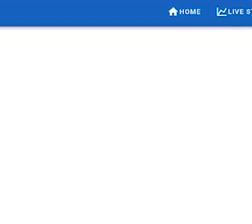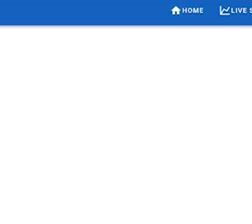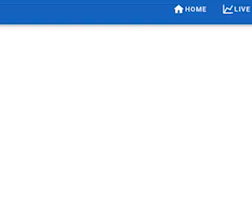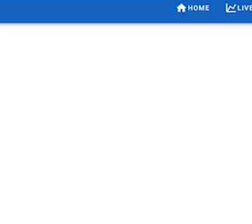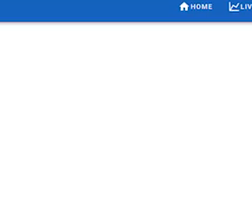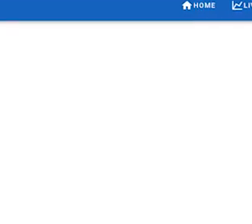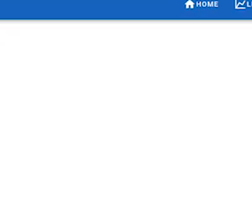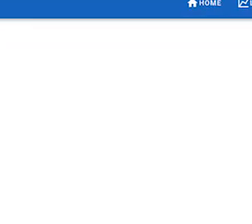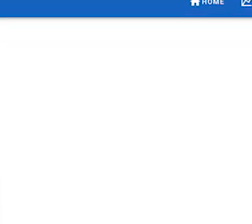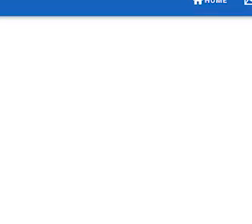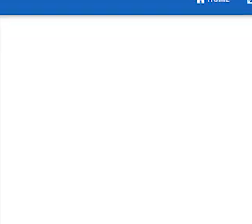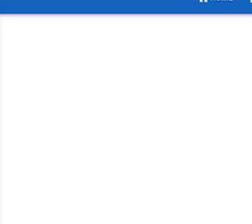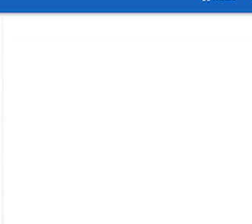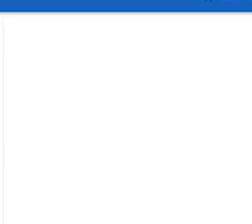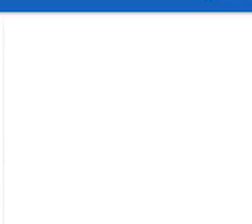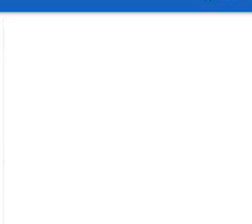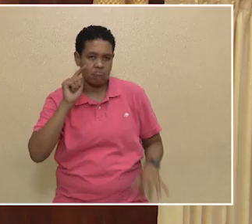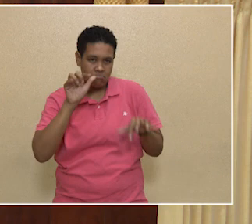jamcovid19.moh.gov.jm,